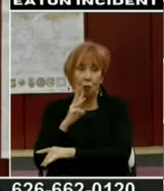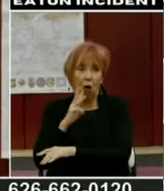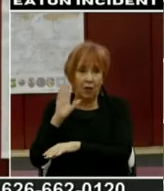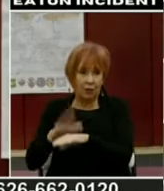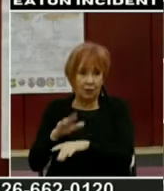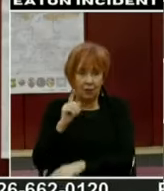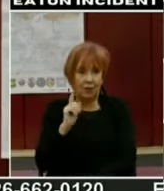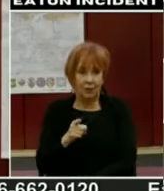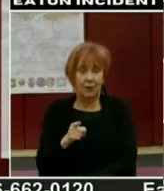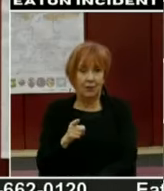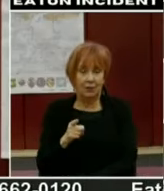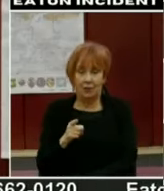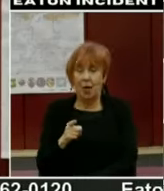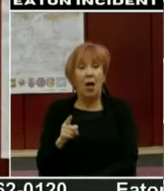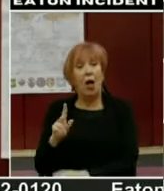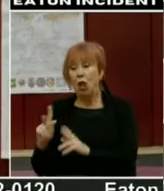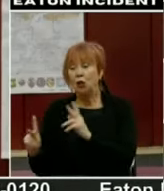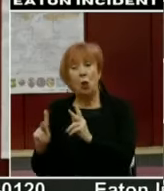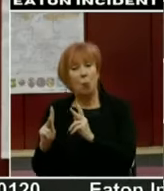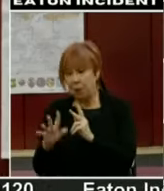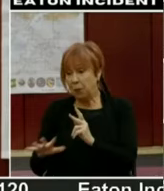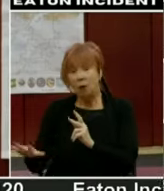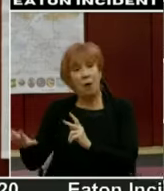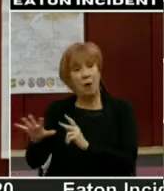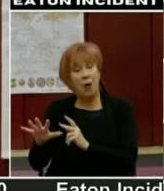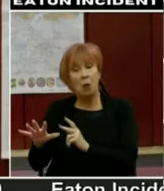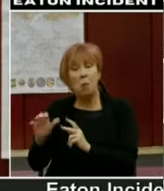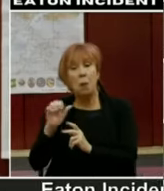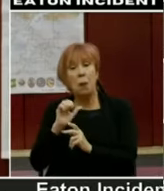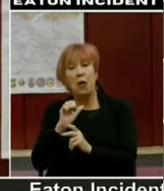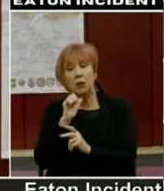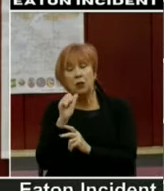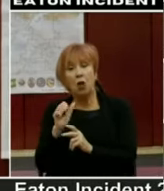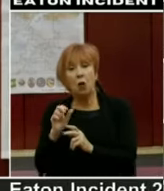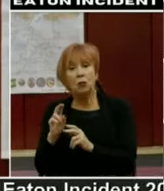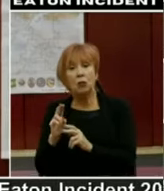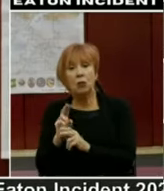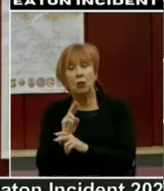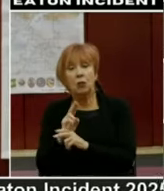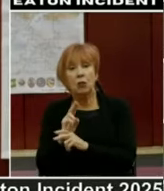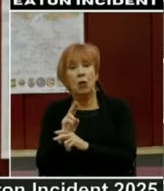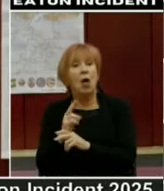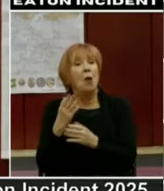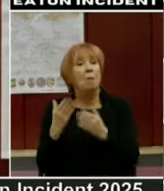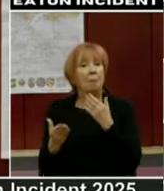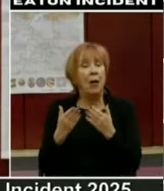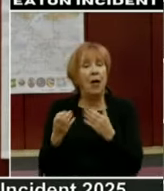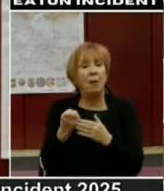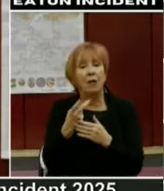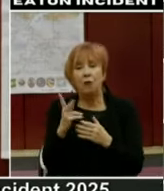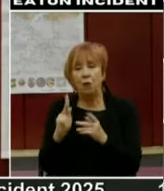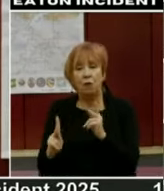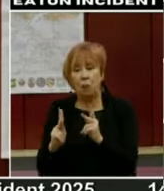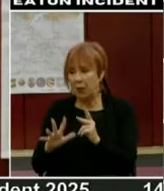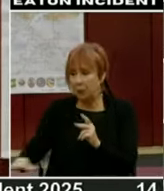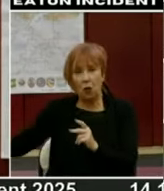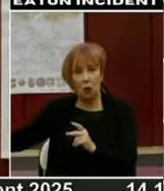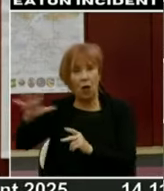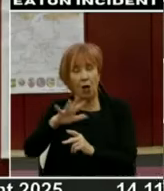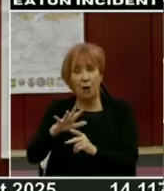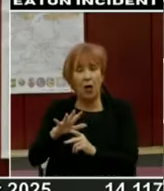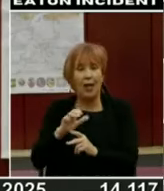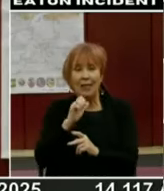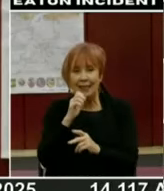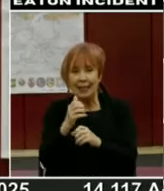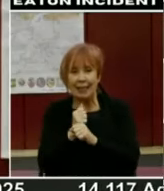in affected areas may not do not use notice restricting the use of tap water for drinking, cooking, breathing, brushing teeth,